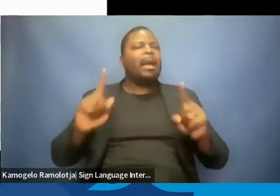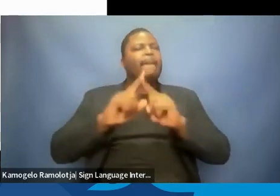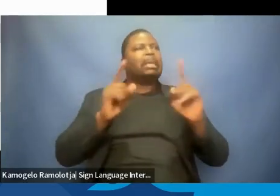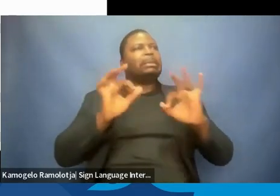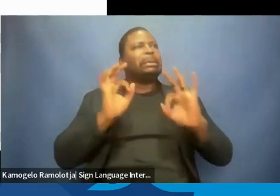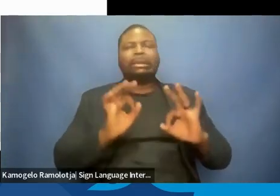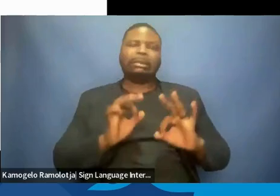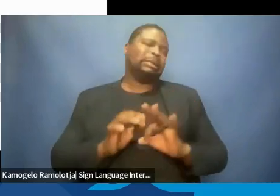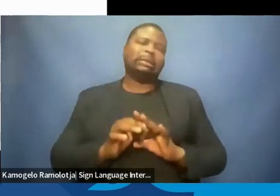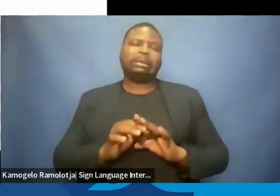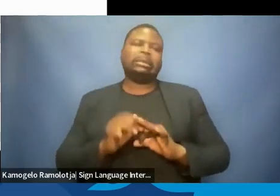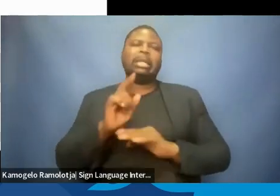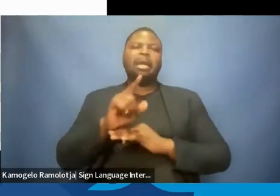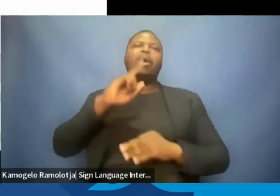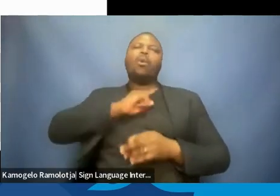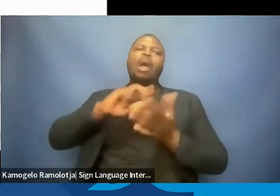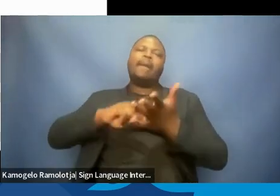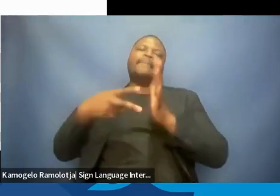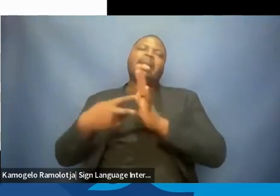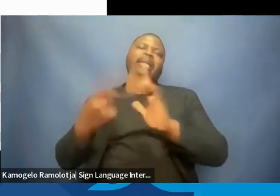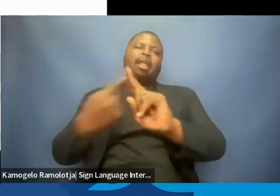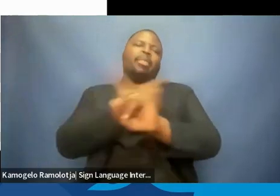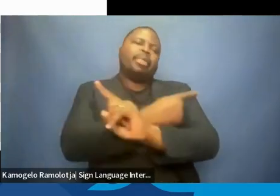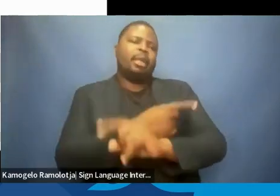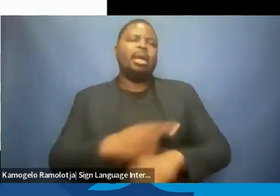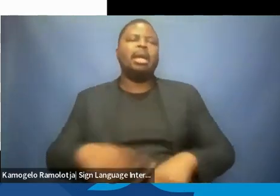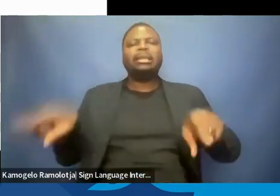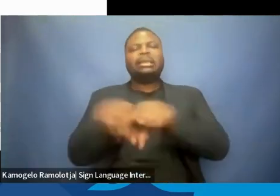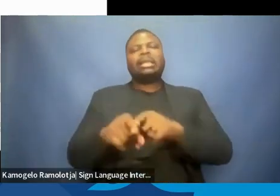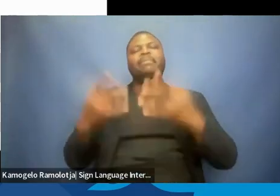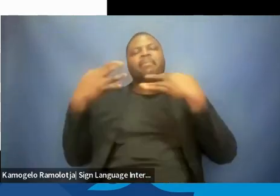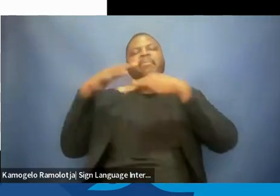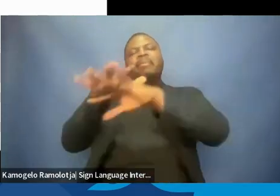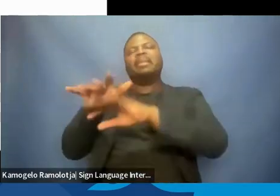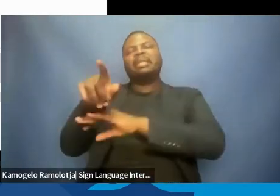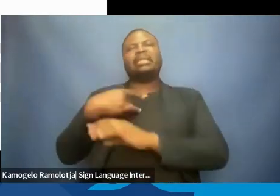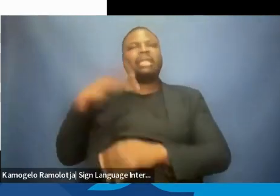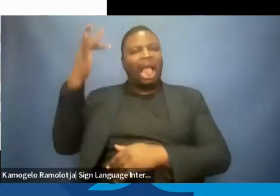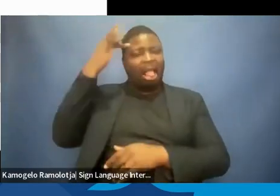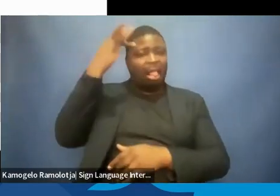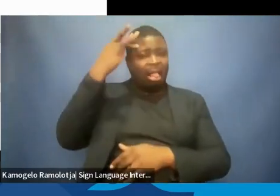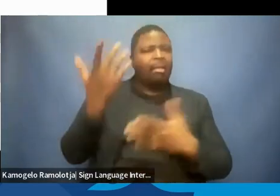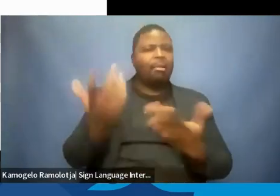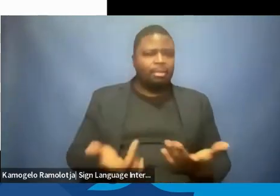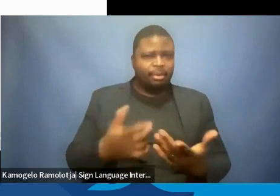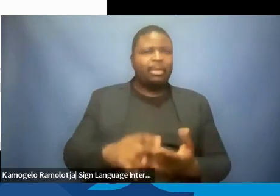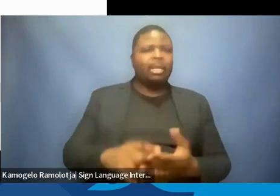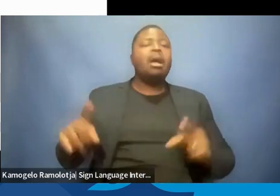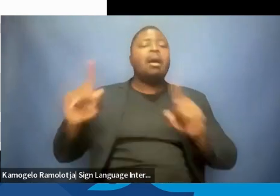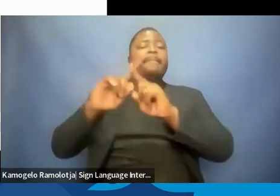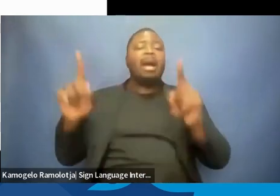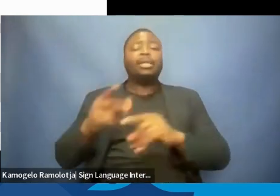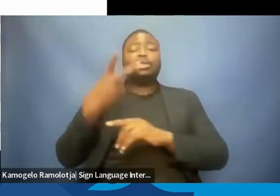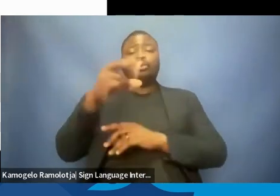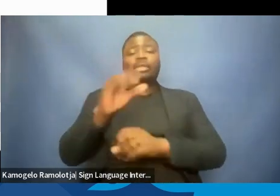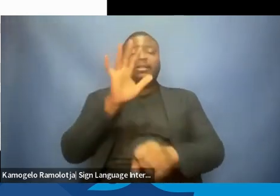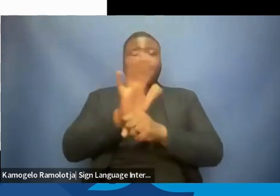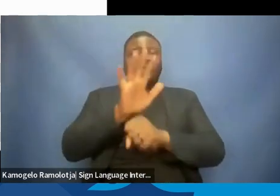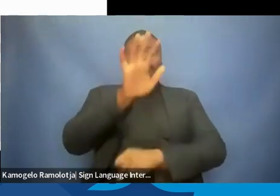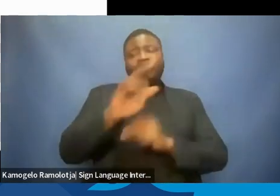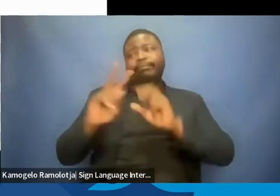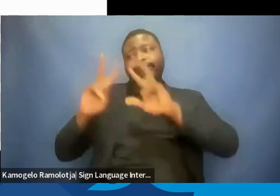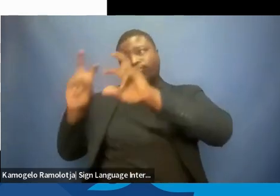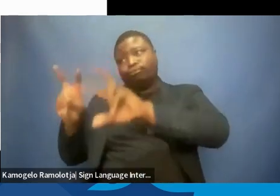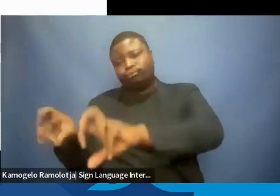showed that the current interventions that were being implemented to manage substance use were not adequate due to poor